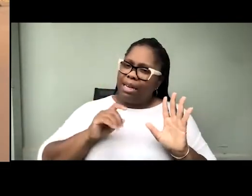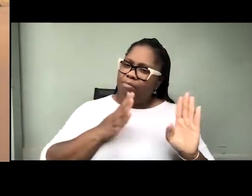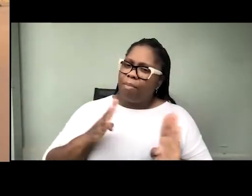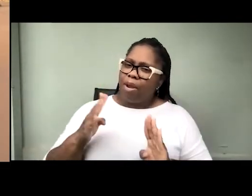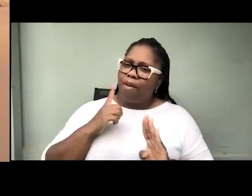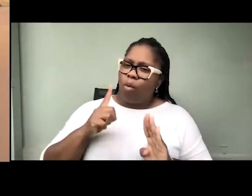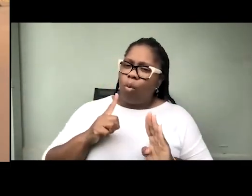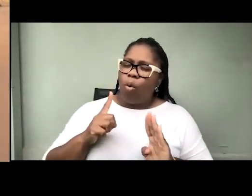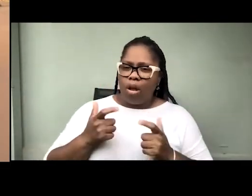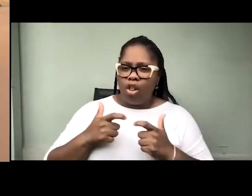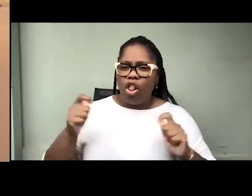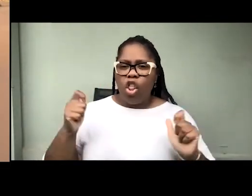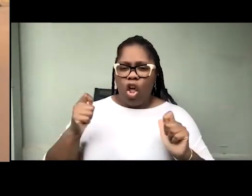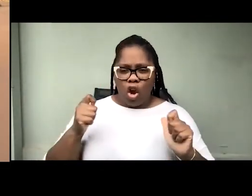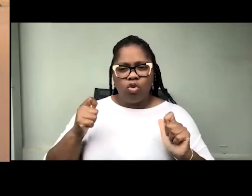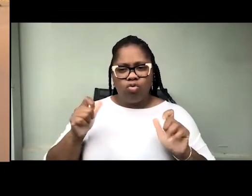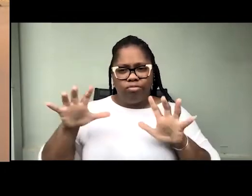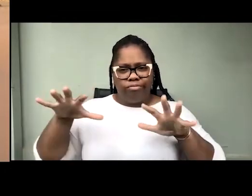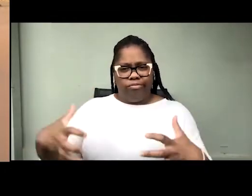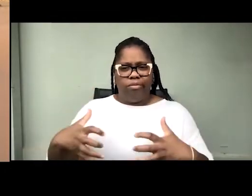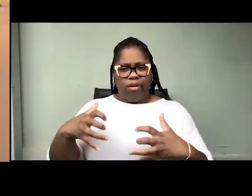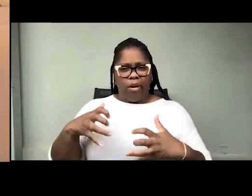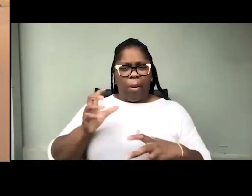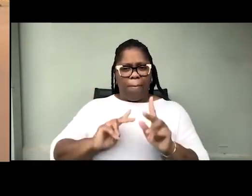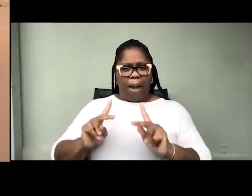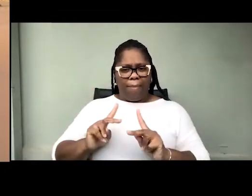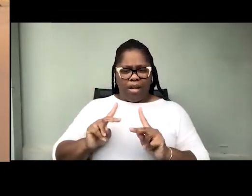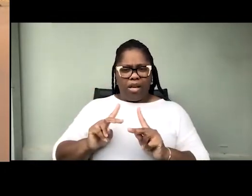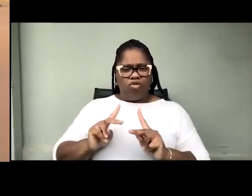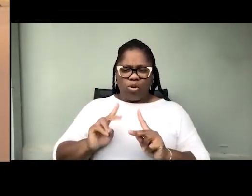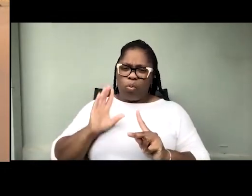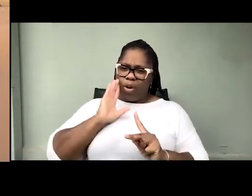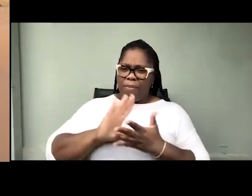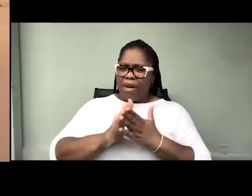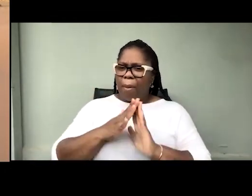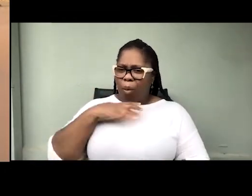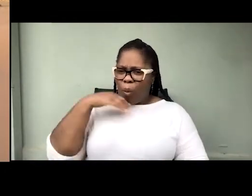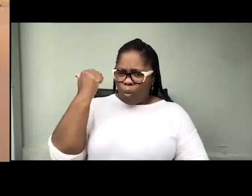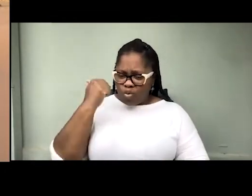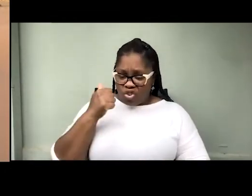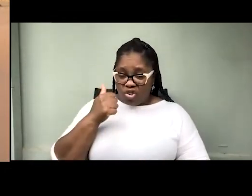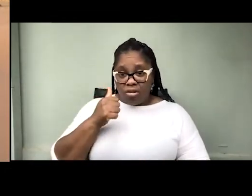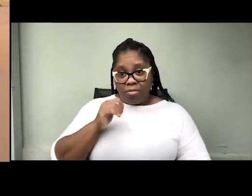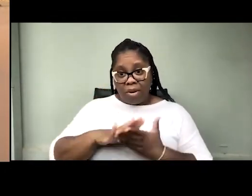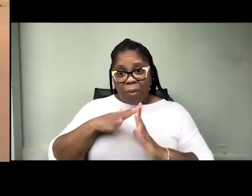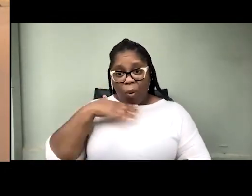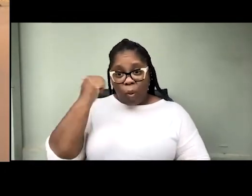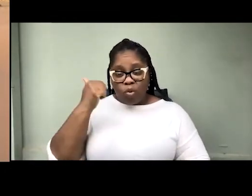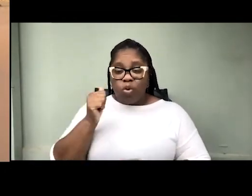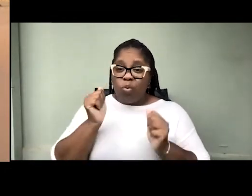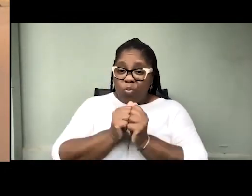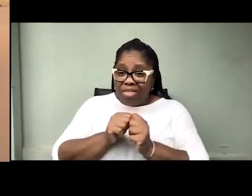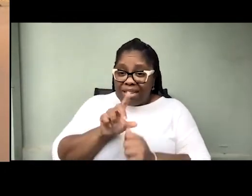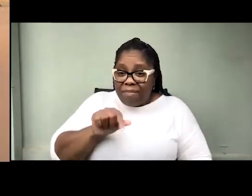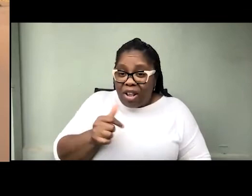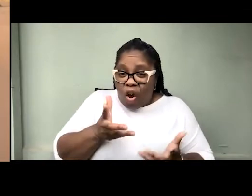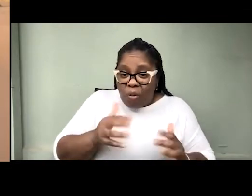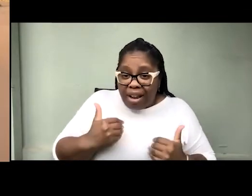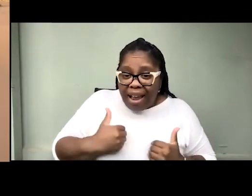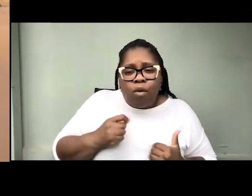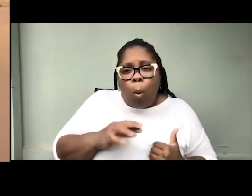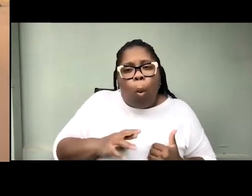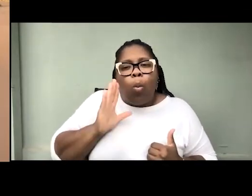larger portion of our population being older and maybe aging with a disability or aging into a disability.